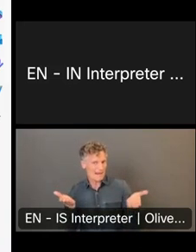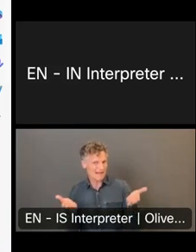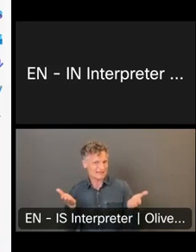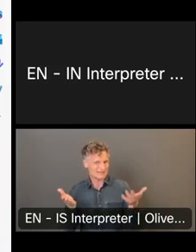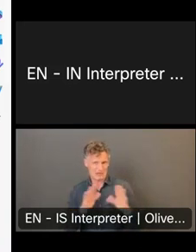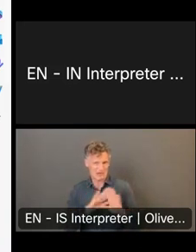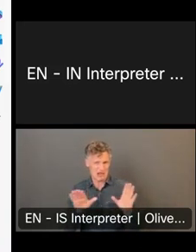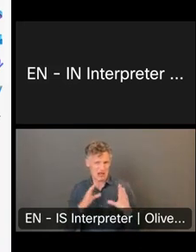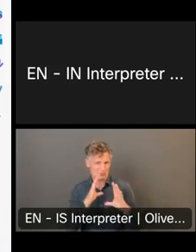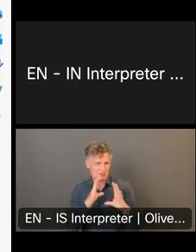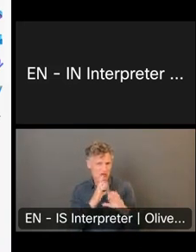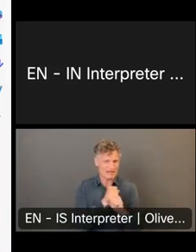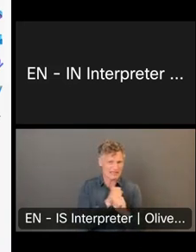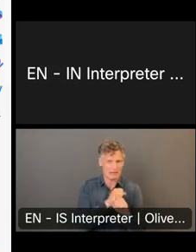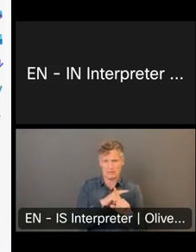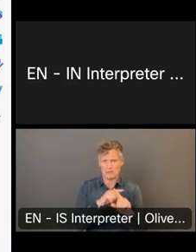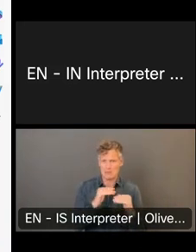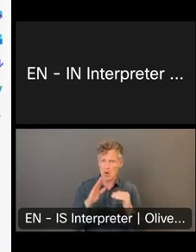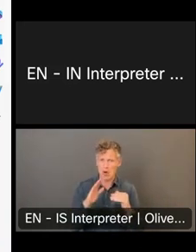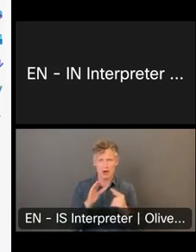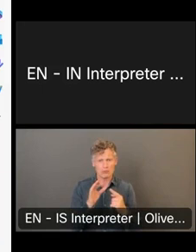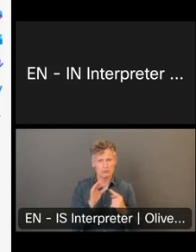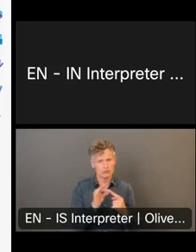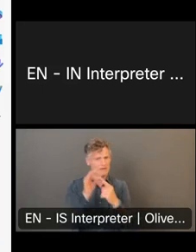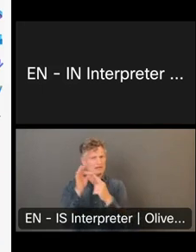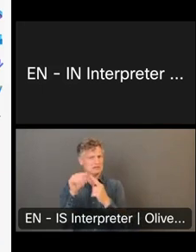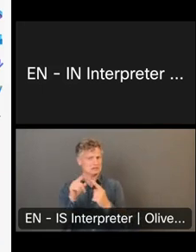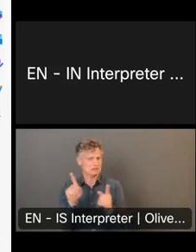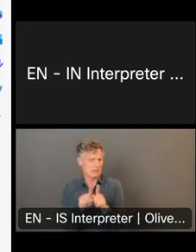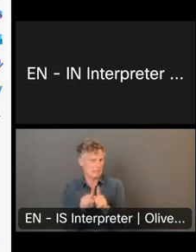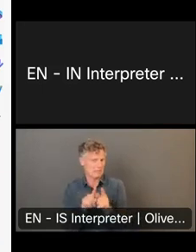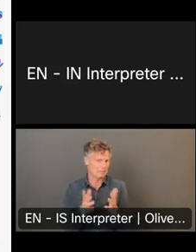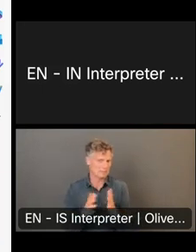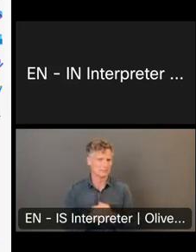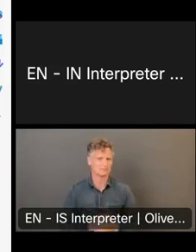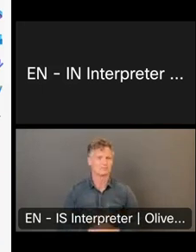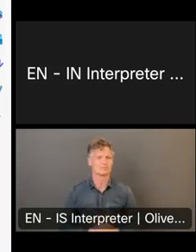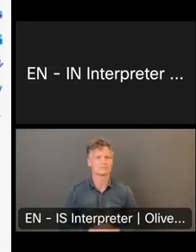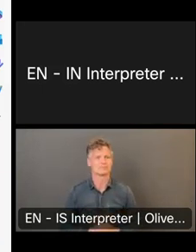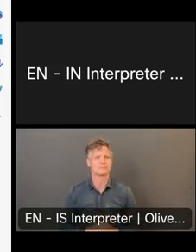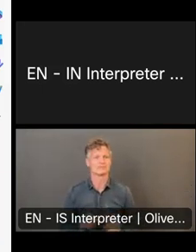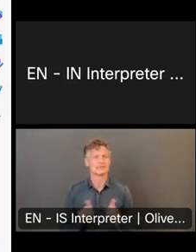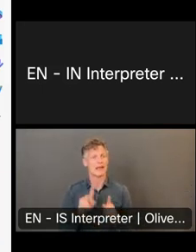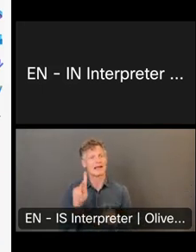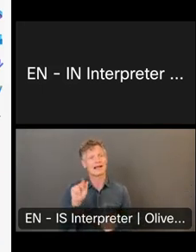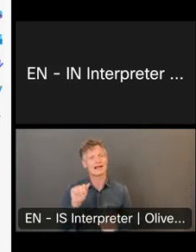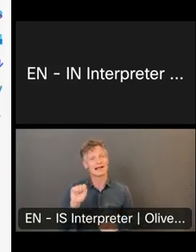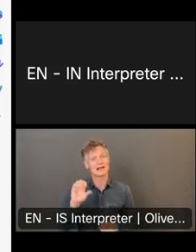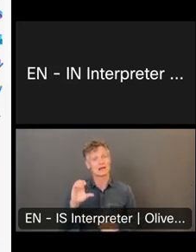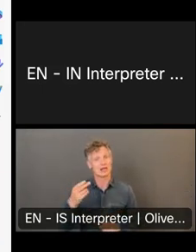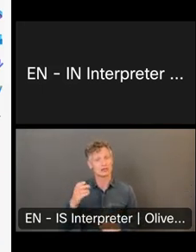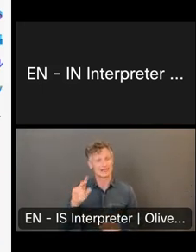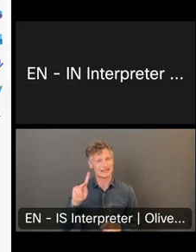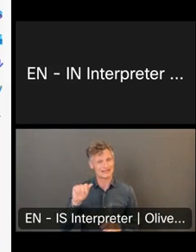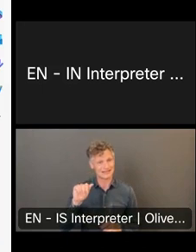its relevance. Asa Kosher is perhaps closer with this principle of effective means. Choose that action which